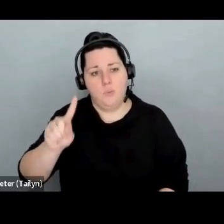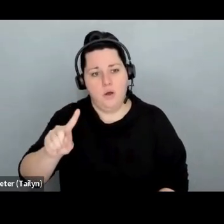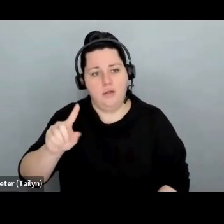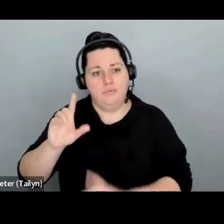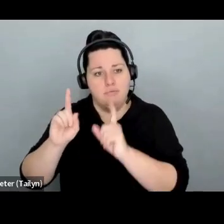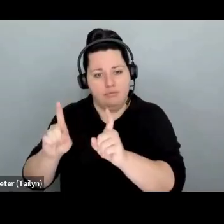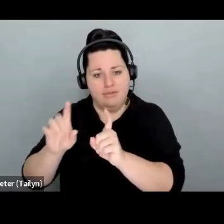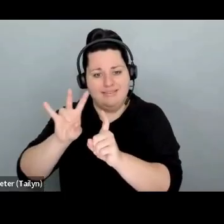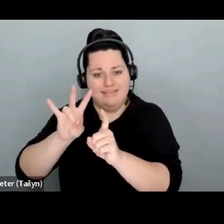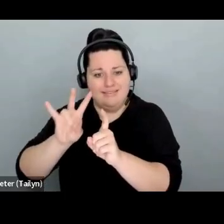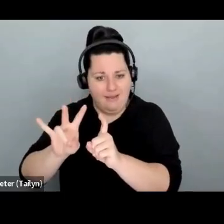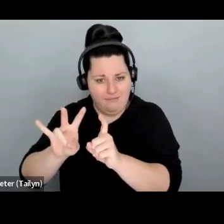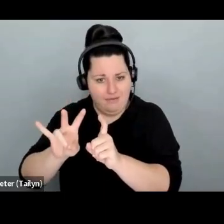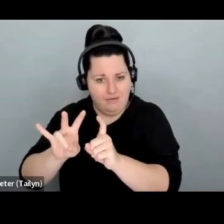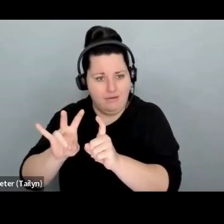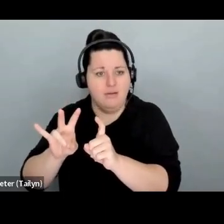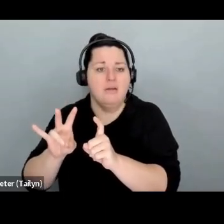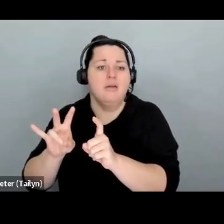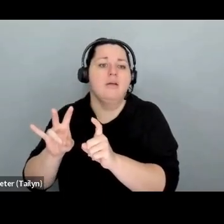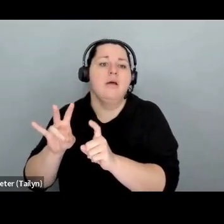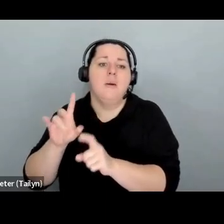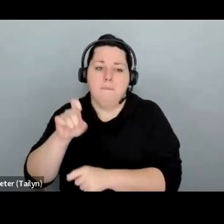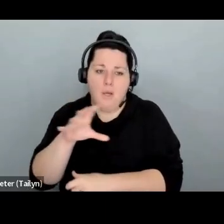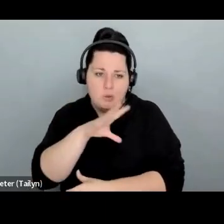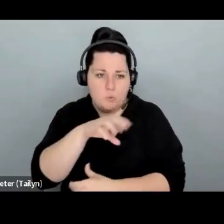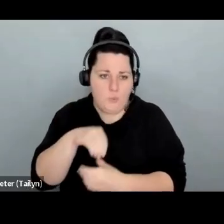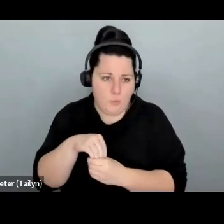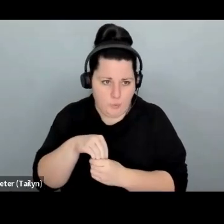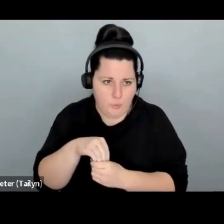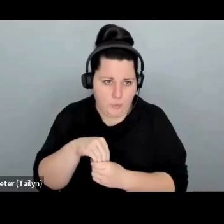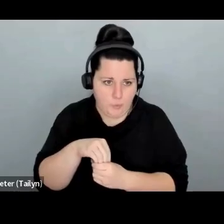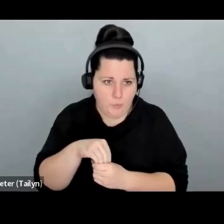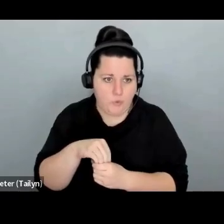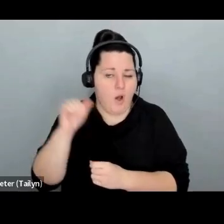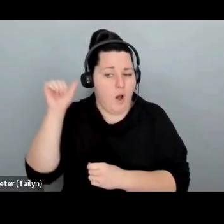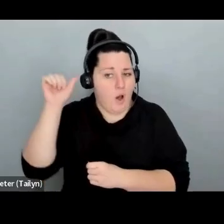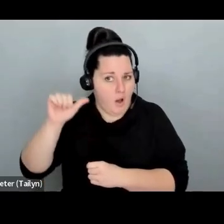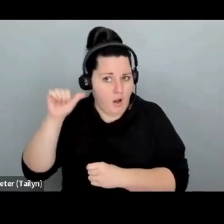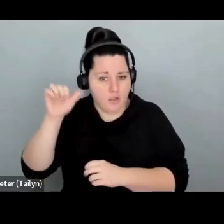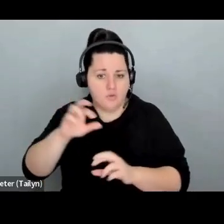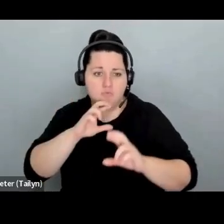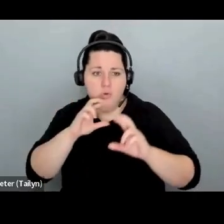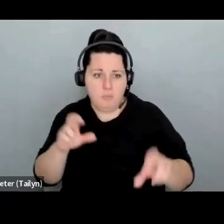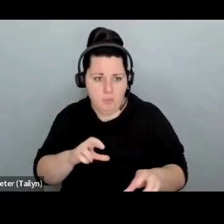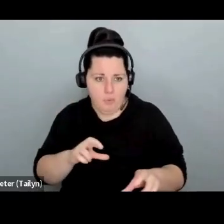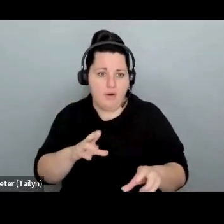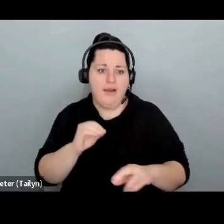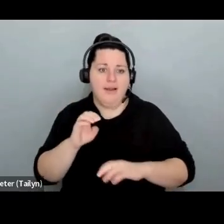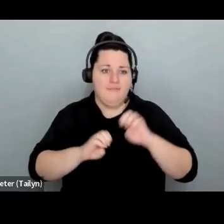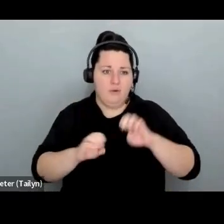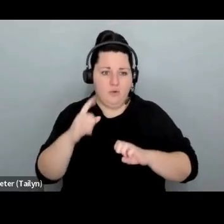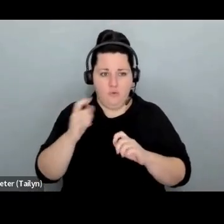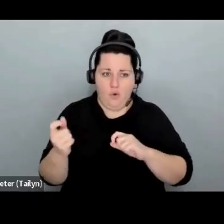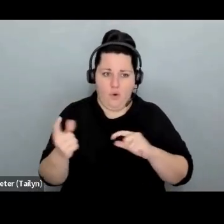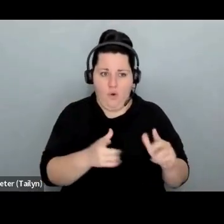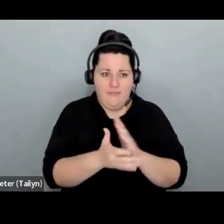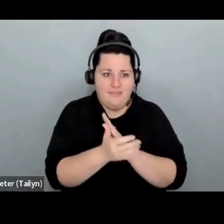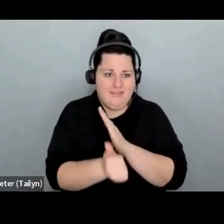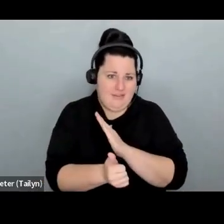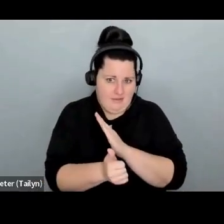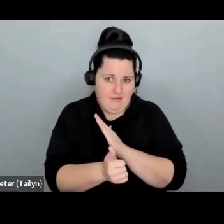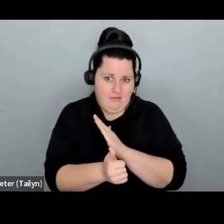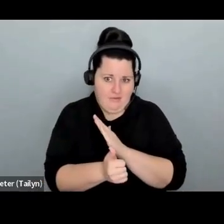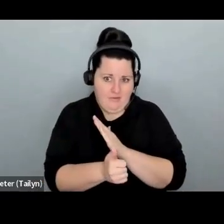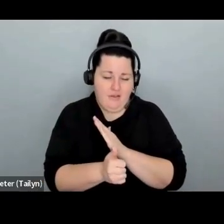6A-6.03022, parentheses 7, and must include an audiological report and evaluation of all skills described